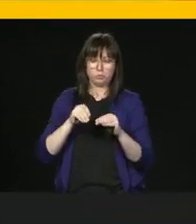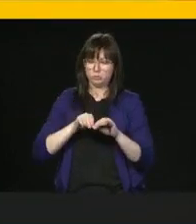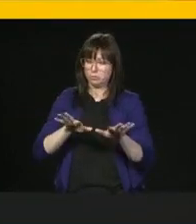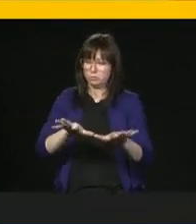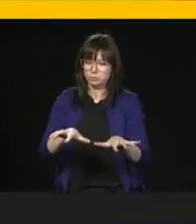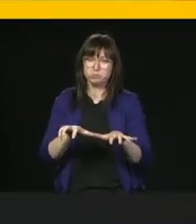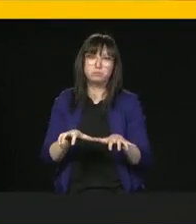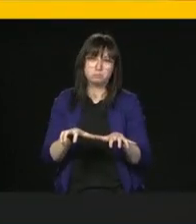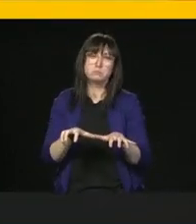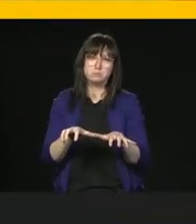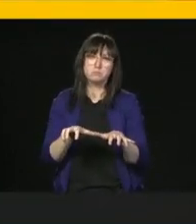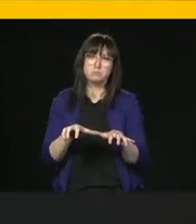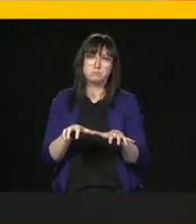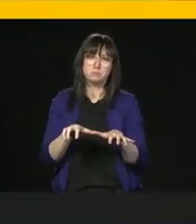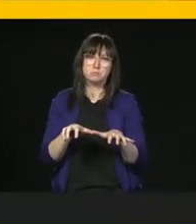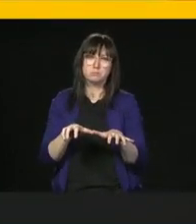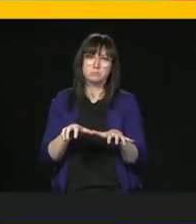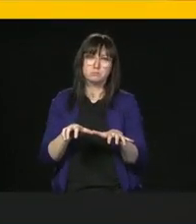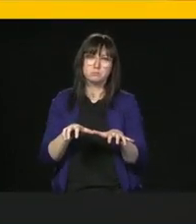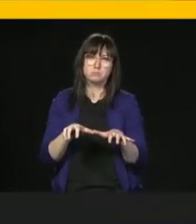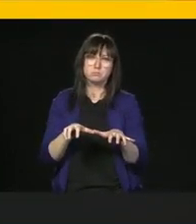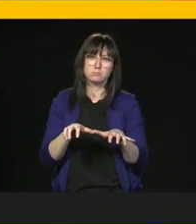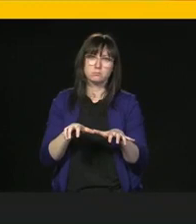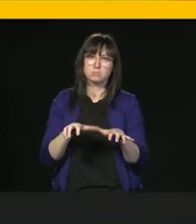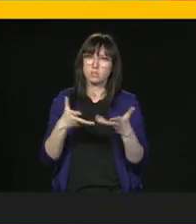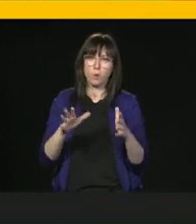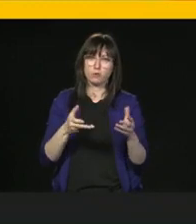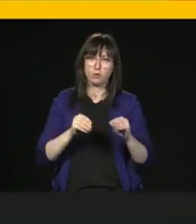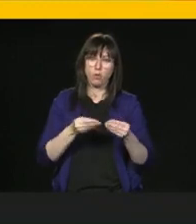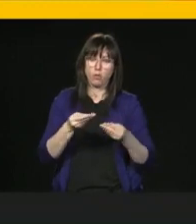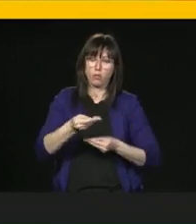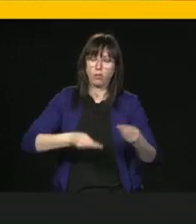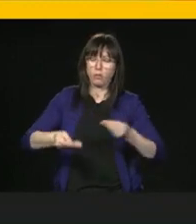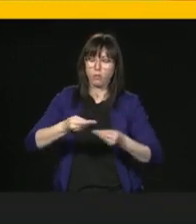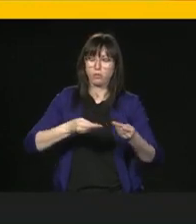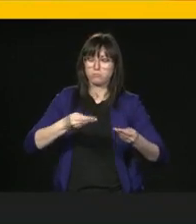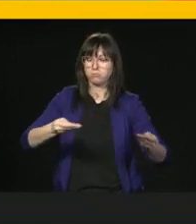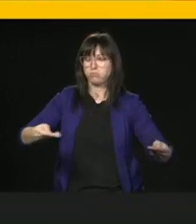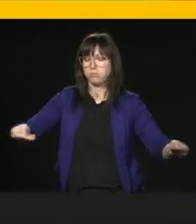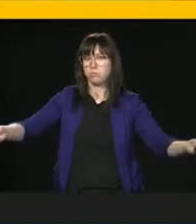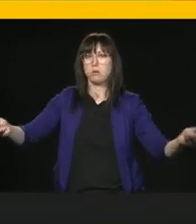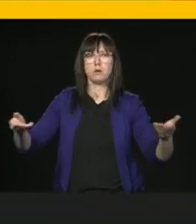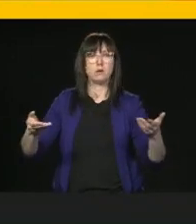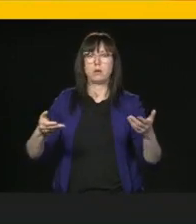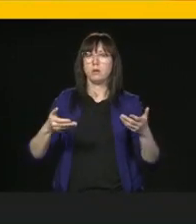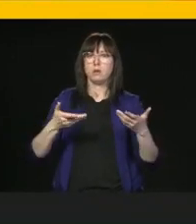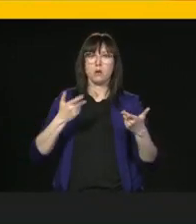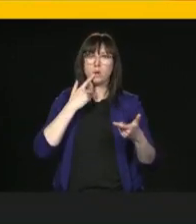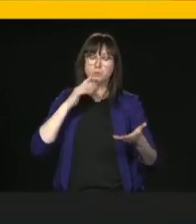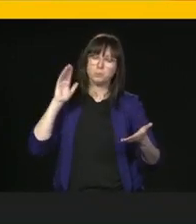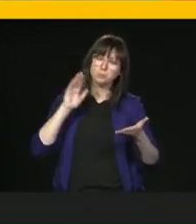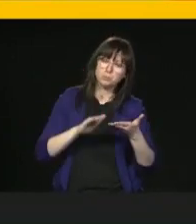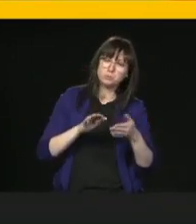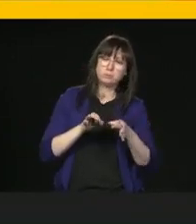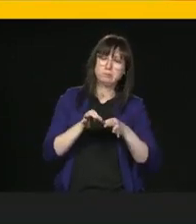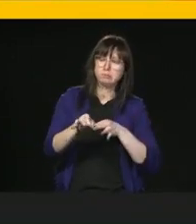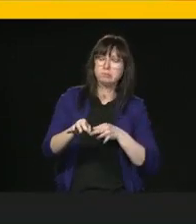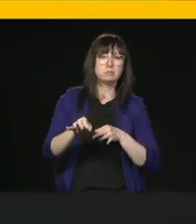of propagation of the virus, of delaying and reducing its spread, is of paramount